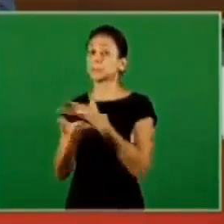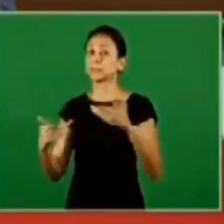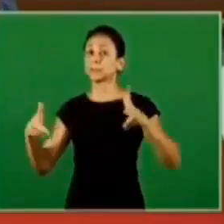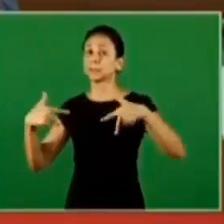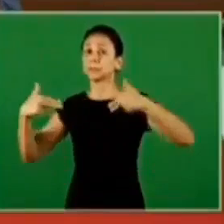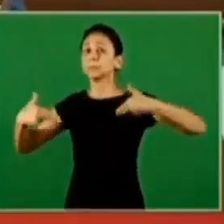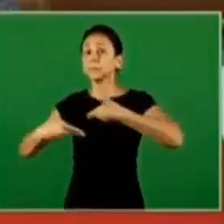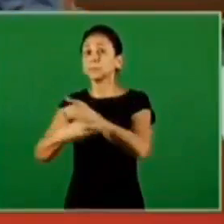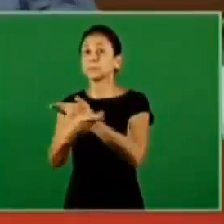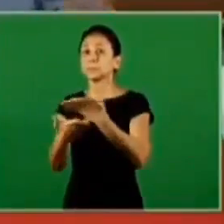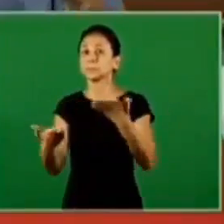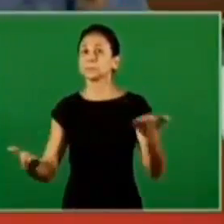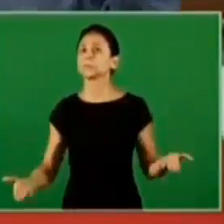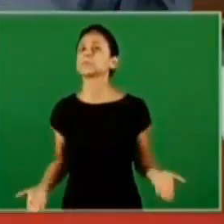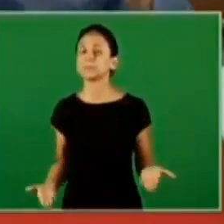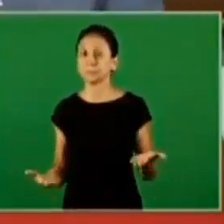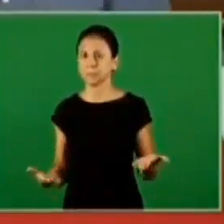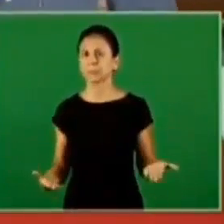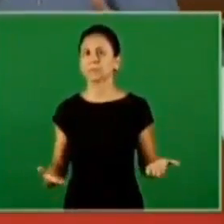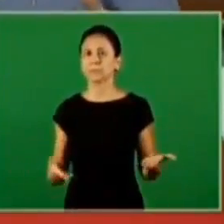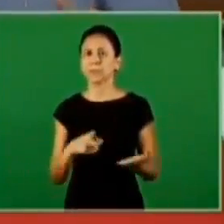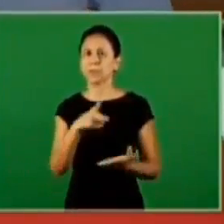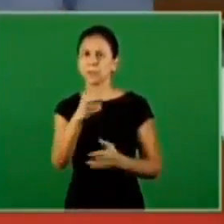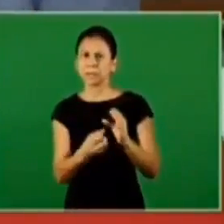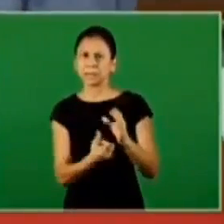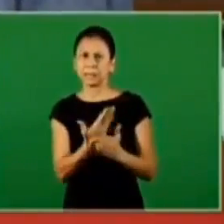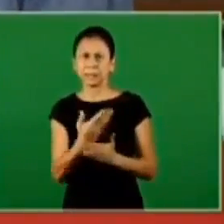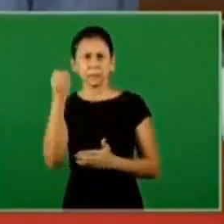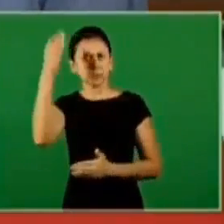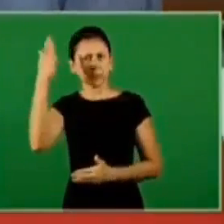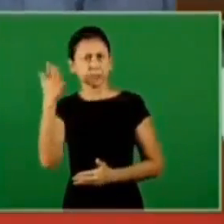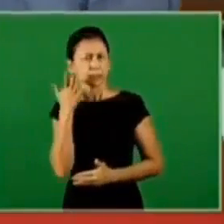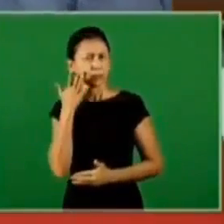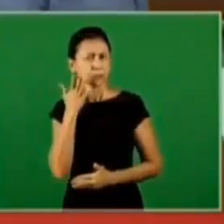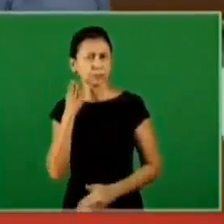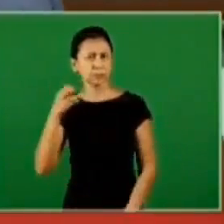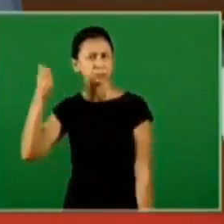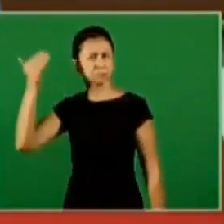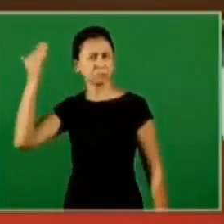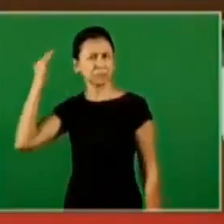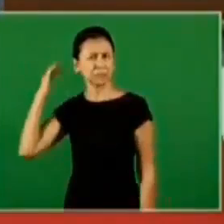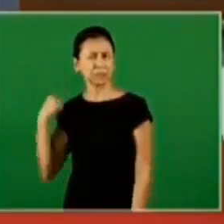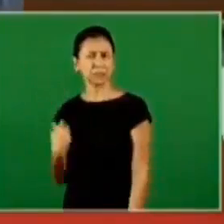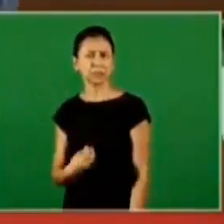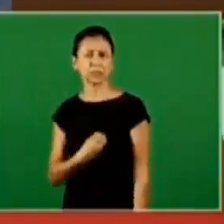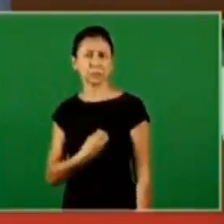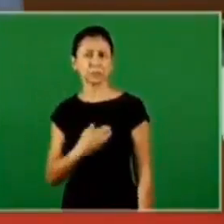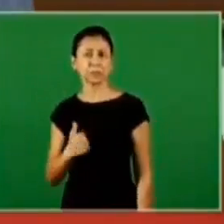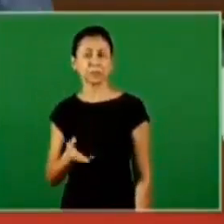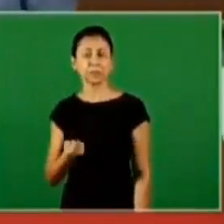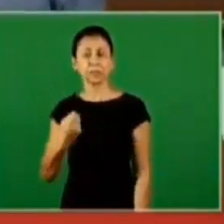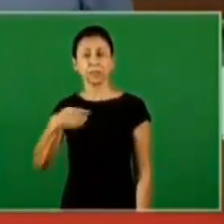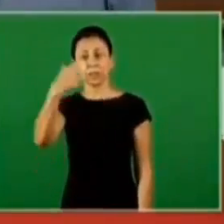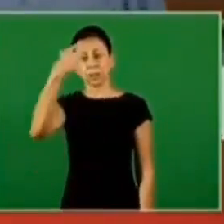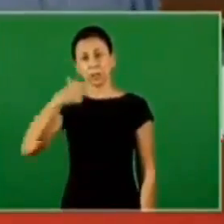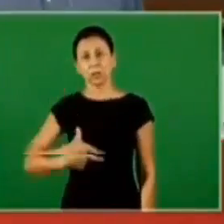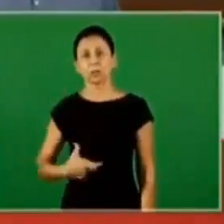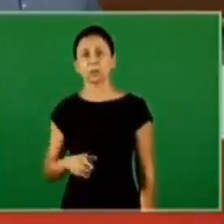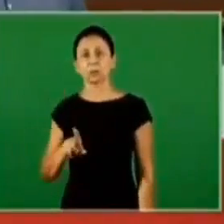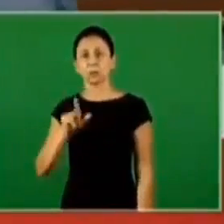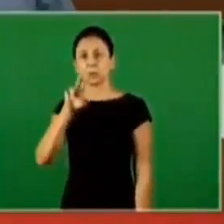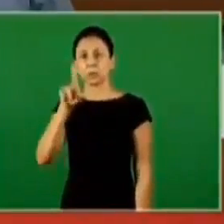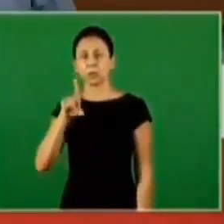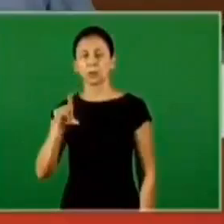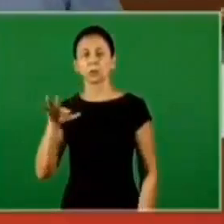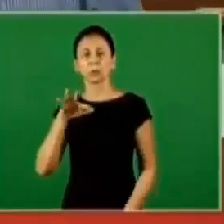you. So you don't produce revelation. Revelation comes to your life. So see here. I'm the